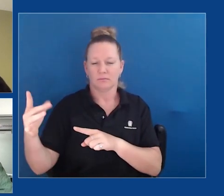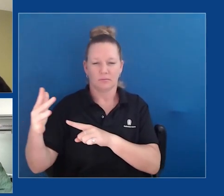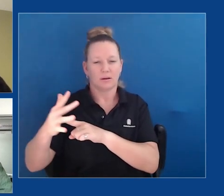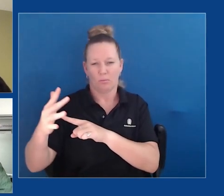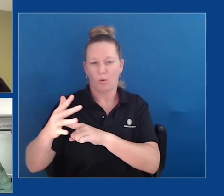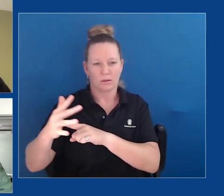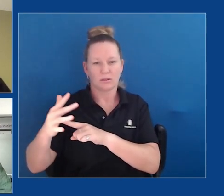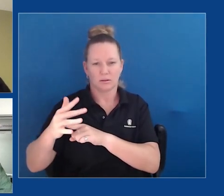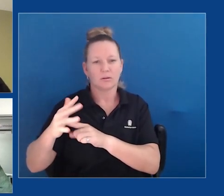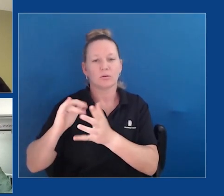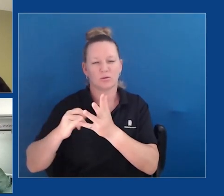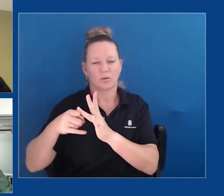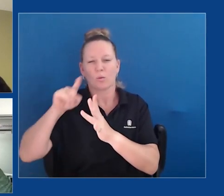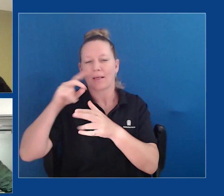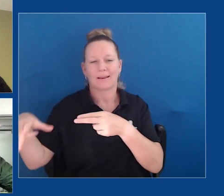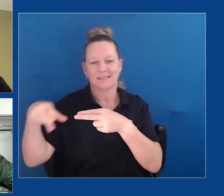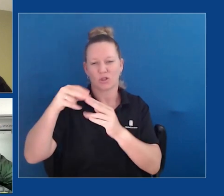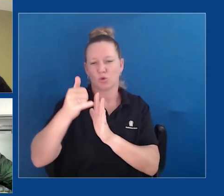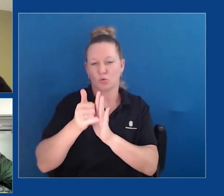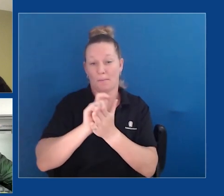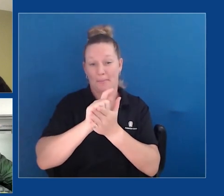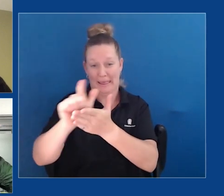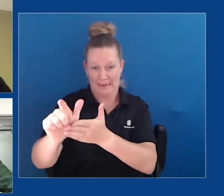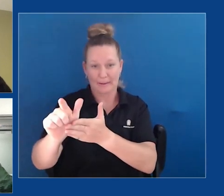well. So finally, Brian,